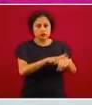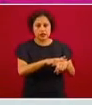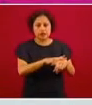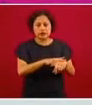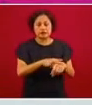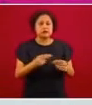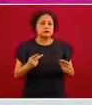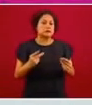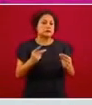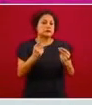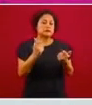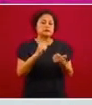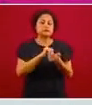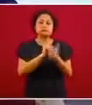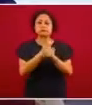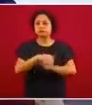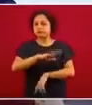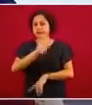not.